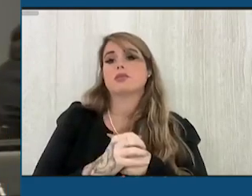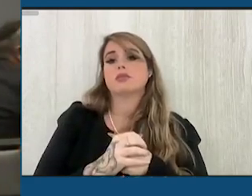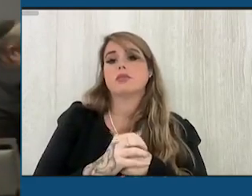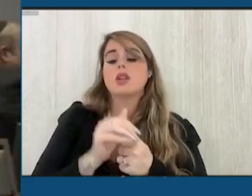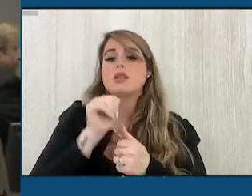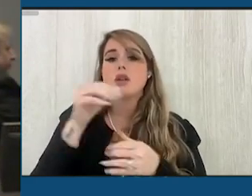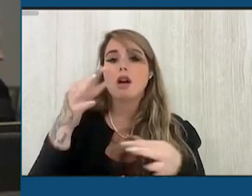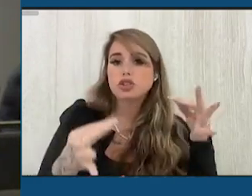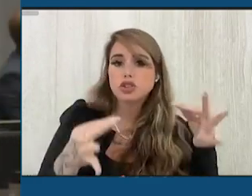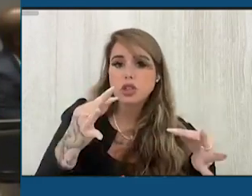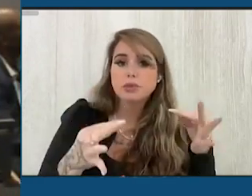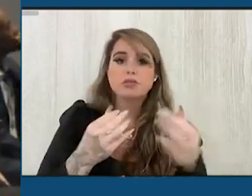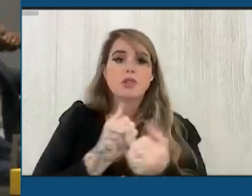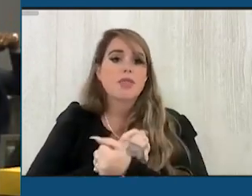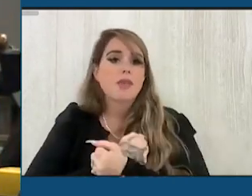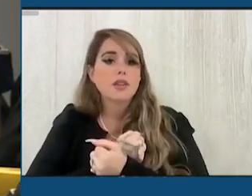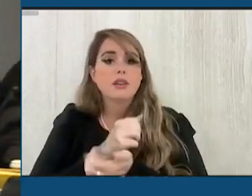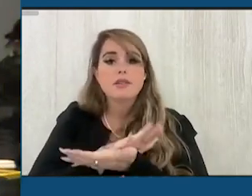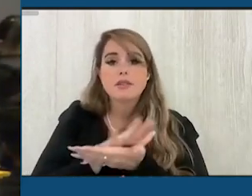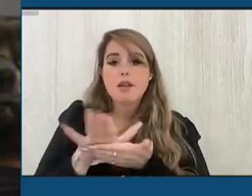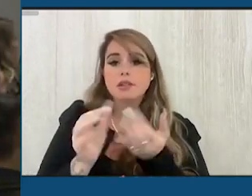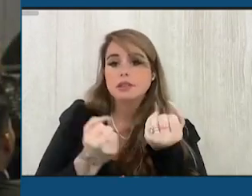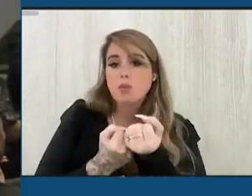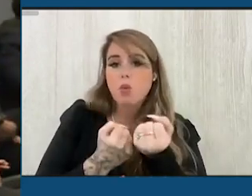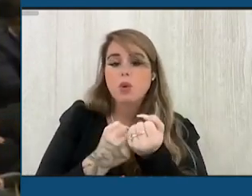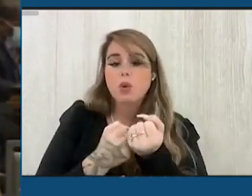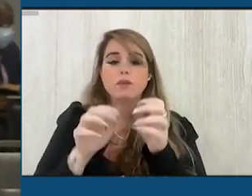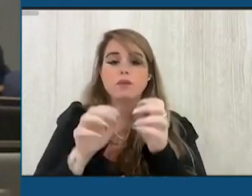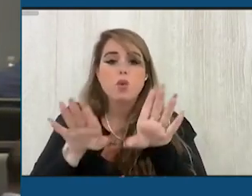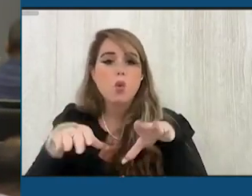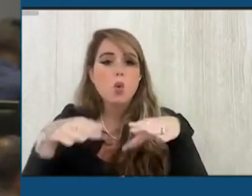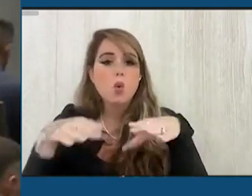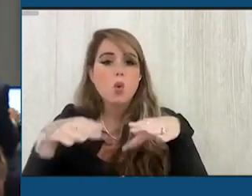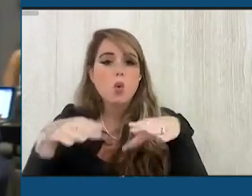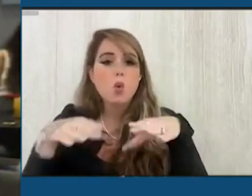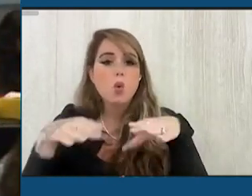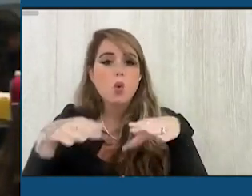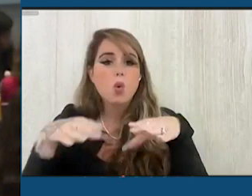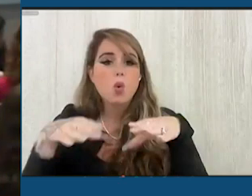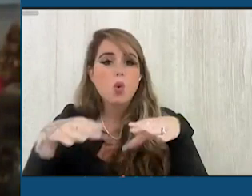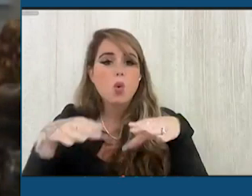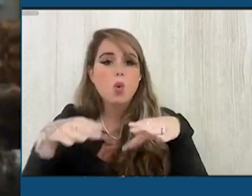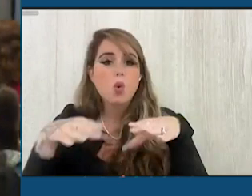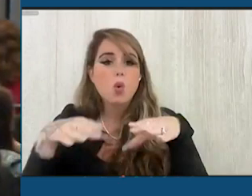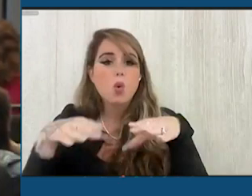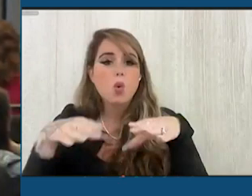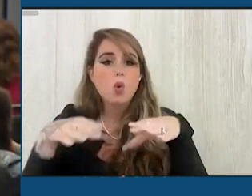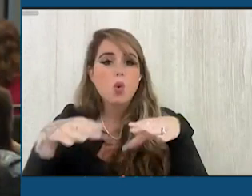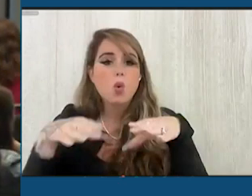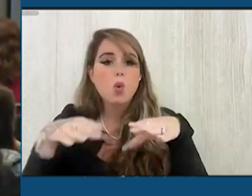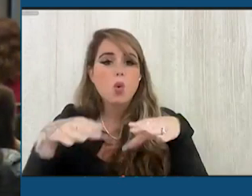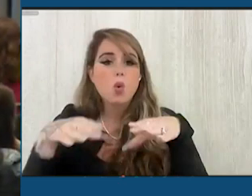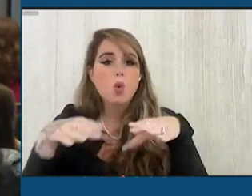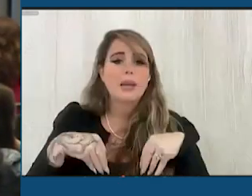non-judgmental, loving, kind, supportive, open, caring, honest, compassionate, understanding, patient, accepting.